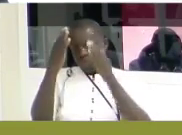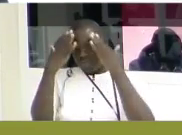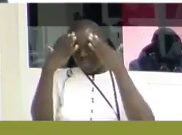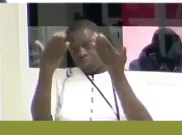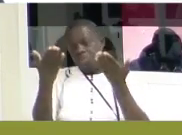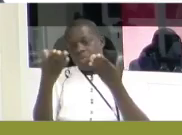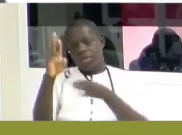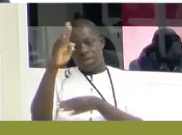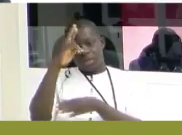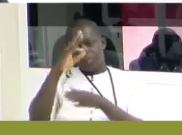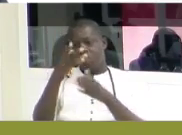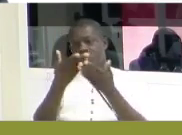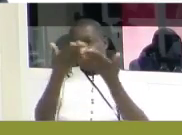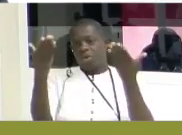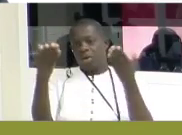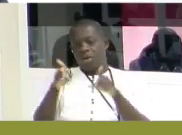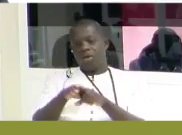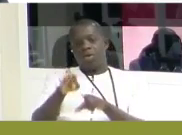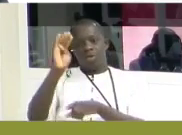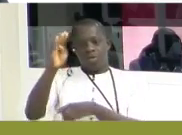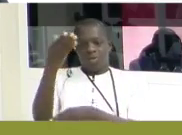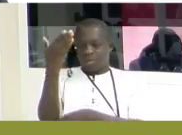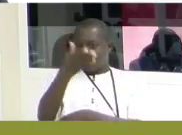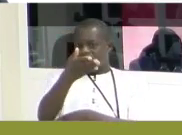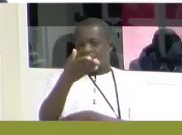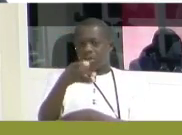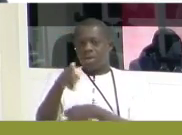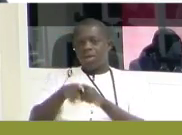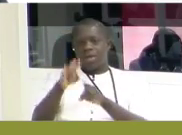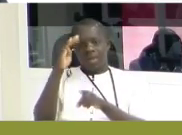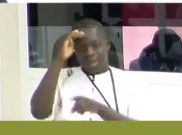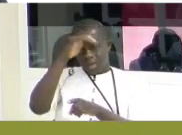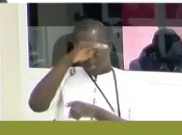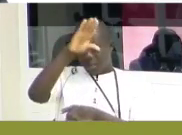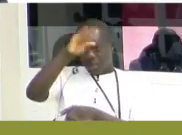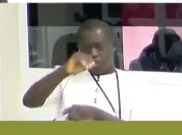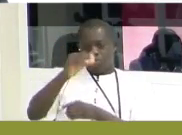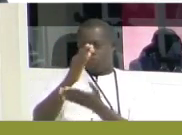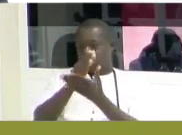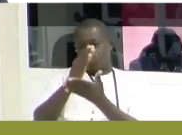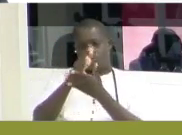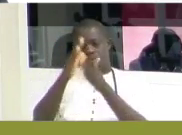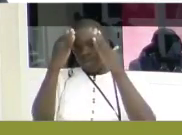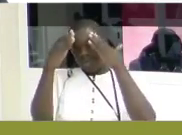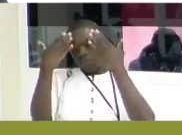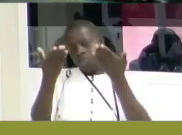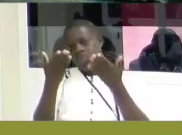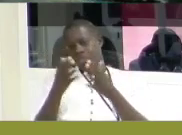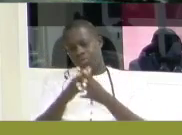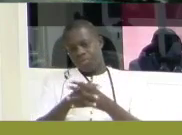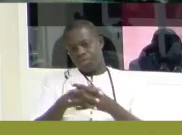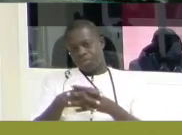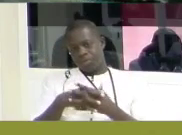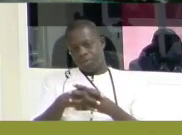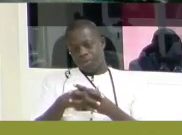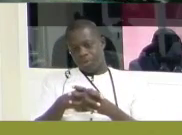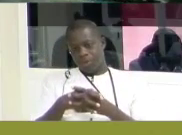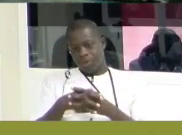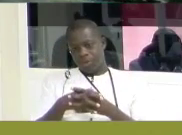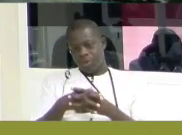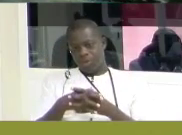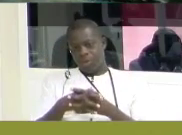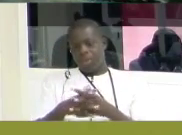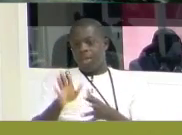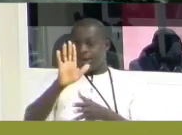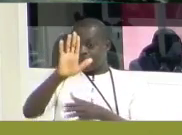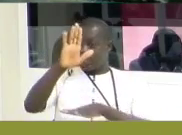or the crime that I will be associated with. I definitely don't know. Later on, you mentioned that certain people